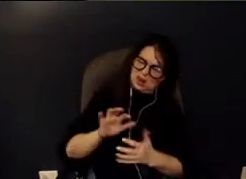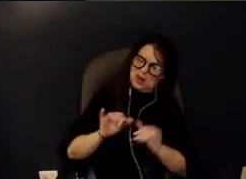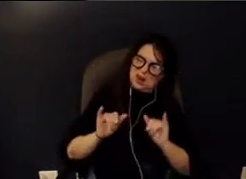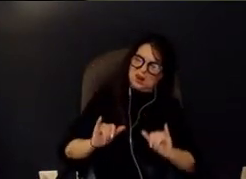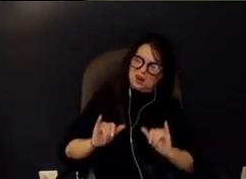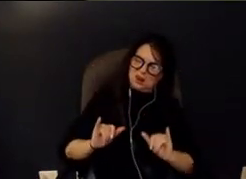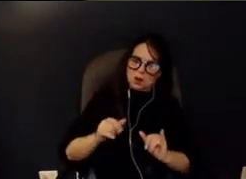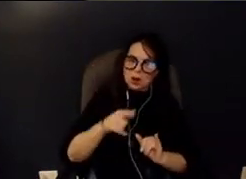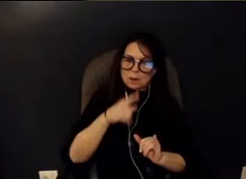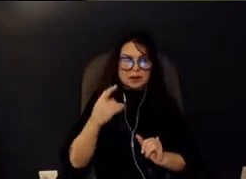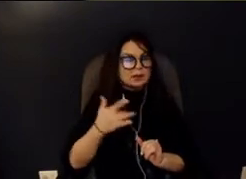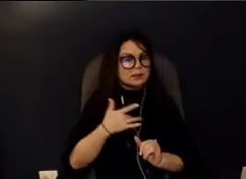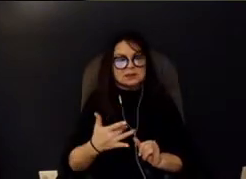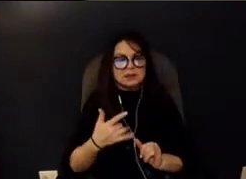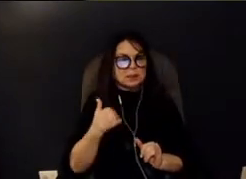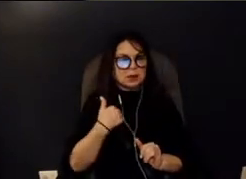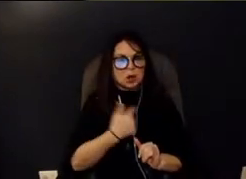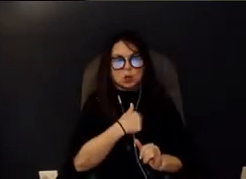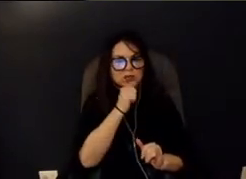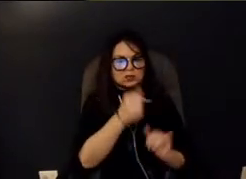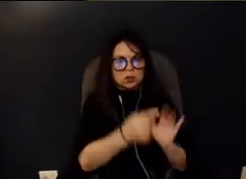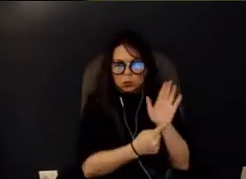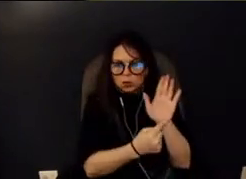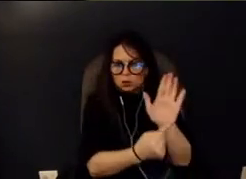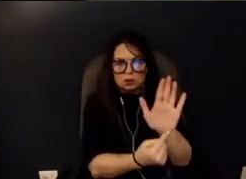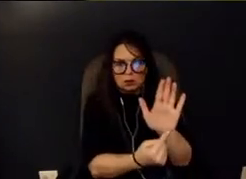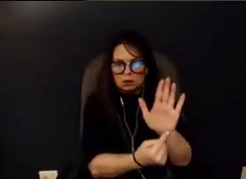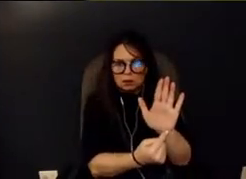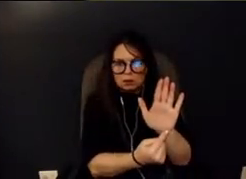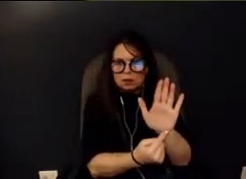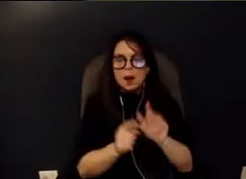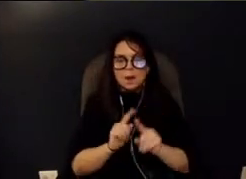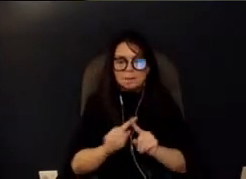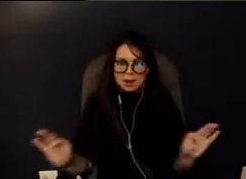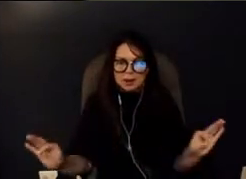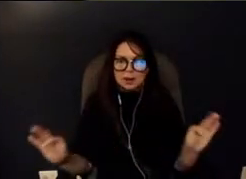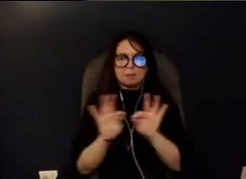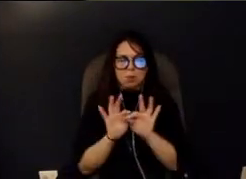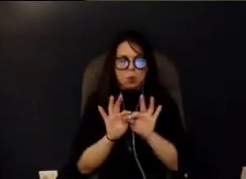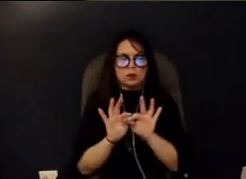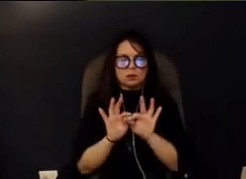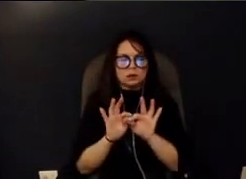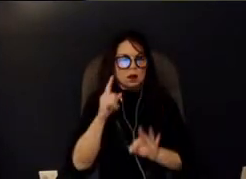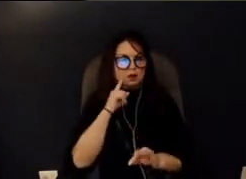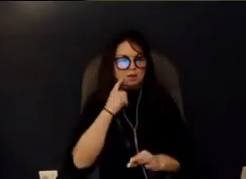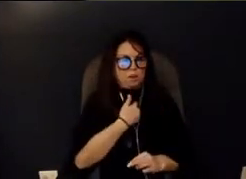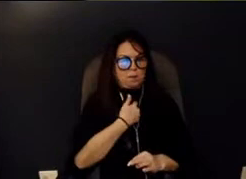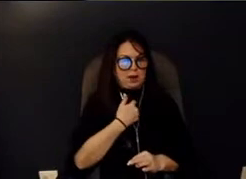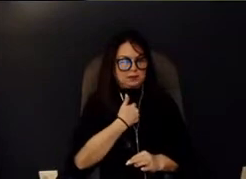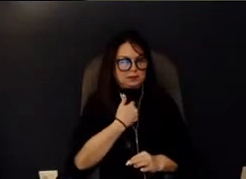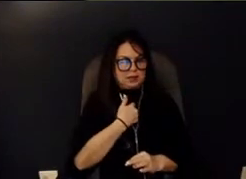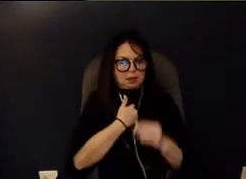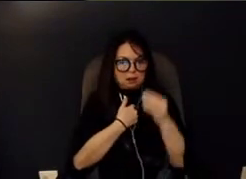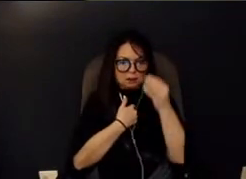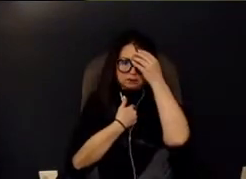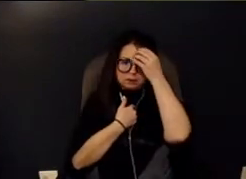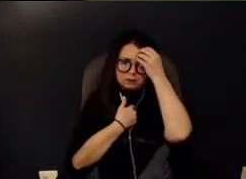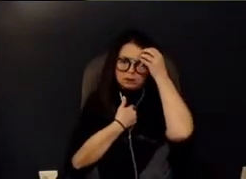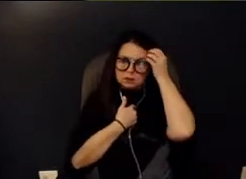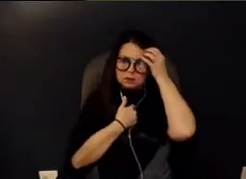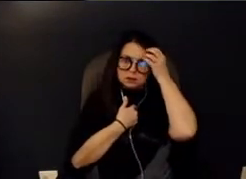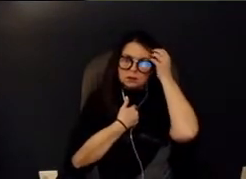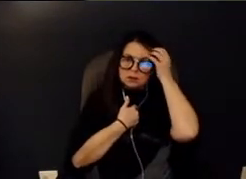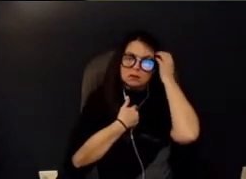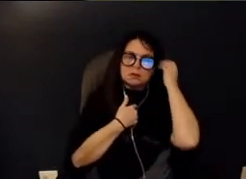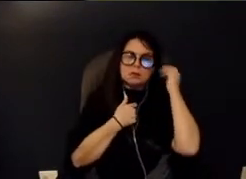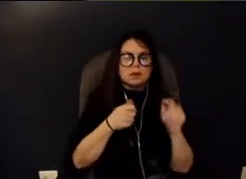But it is important. And I think for me, the question is, should we as a city in this